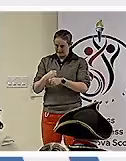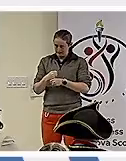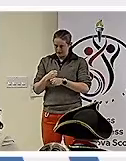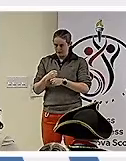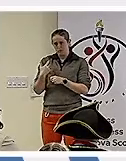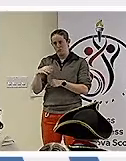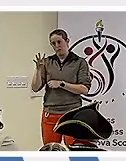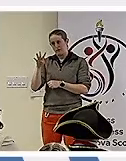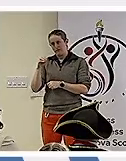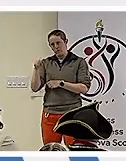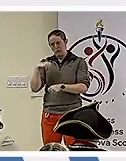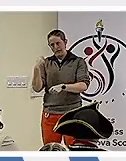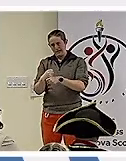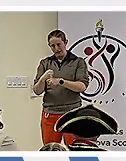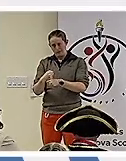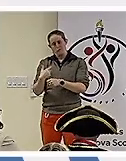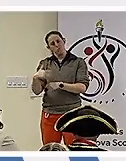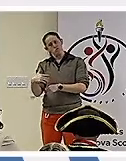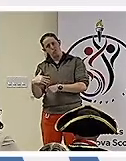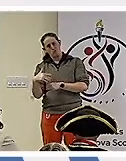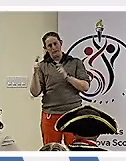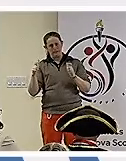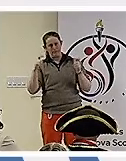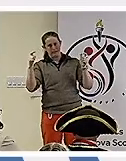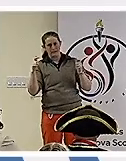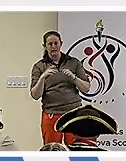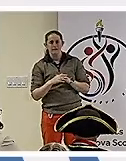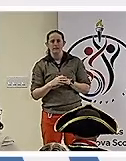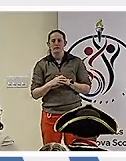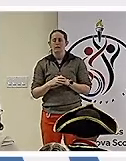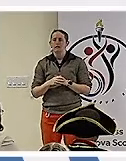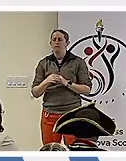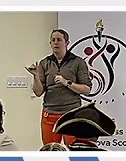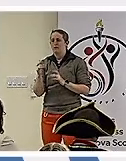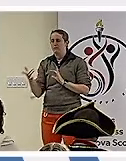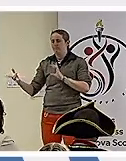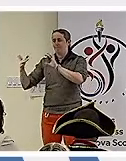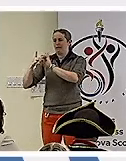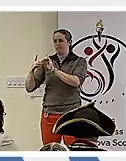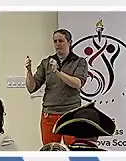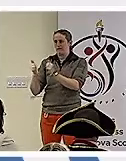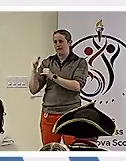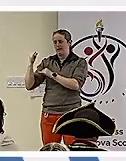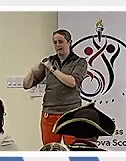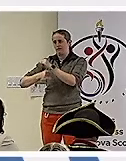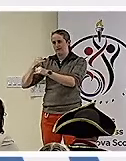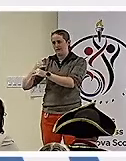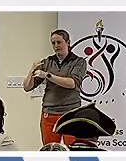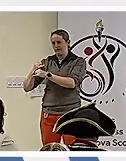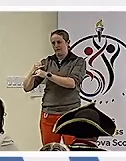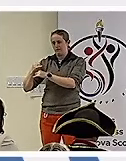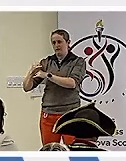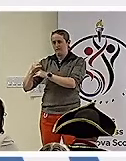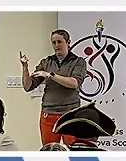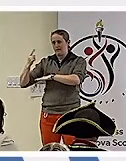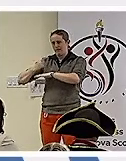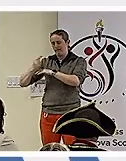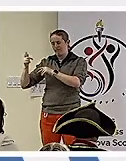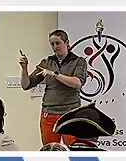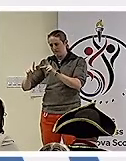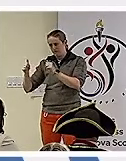year of the Unified International Day of Persons with Disabilities, is what is called the Steve